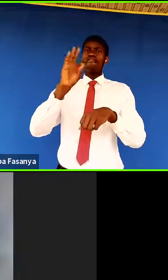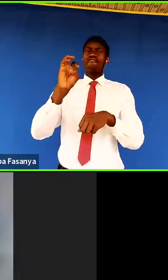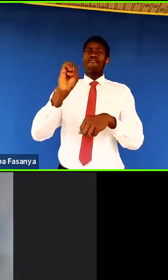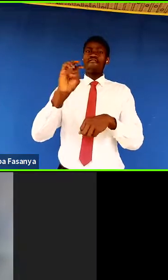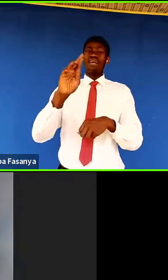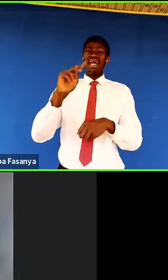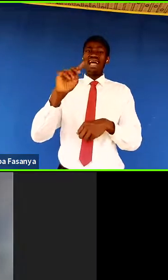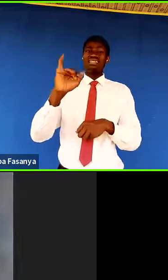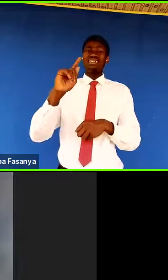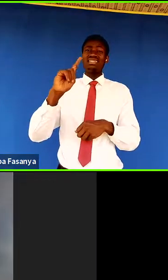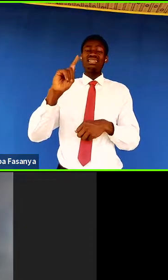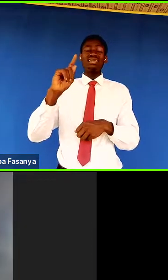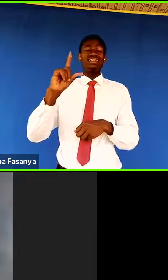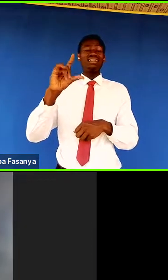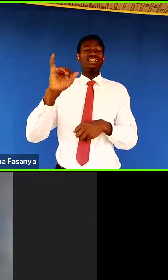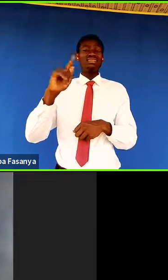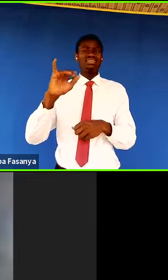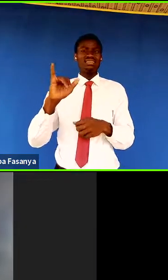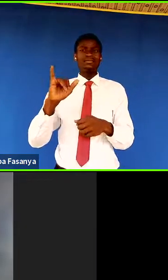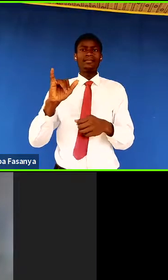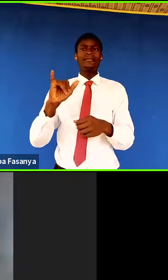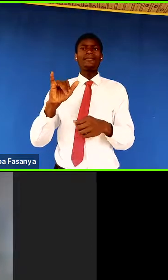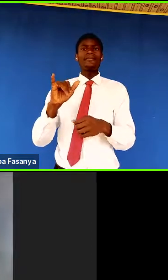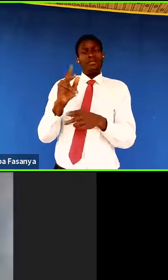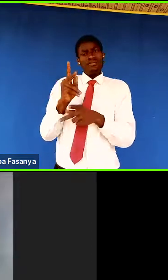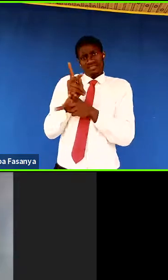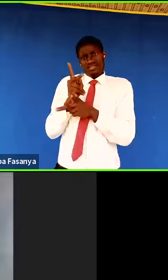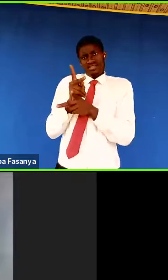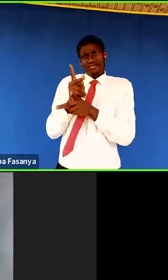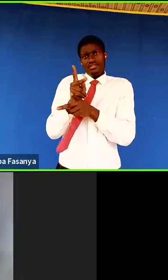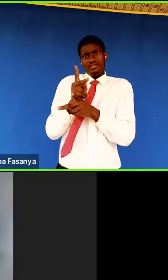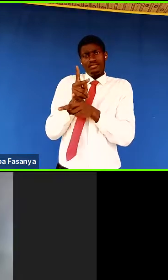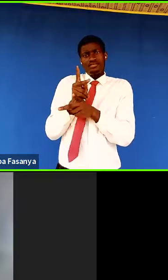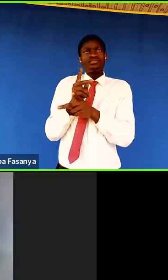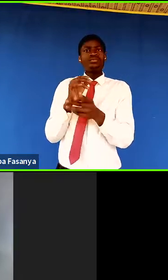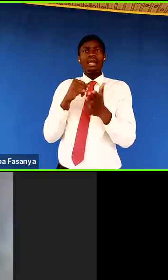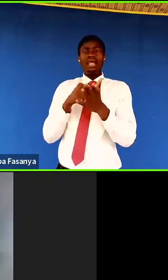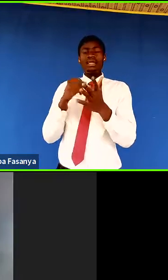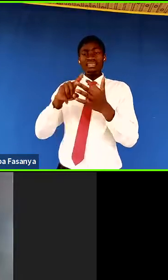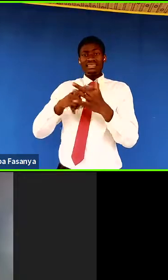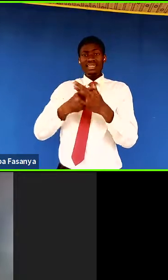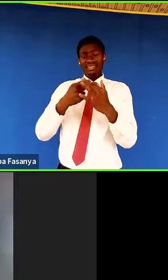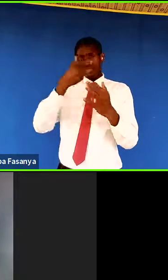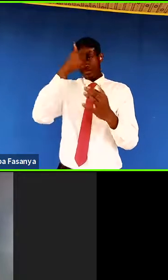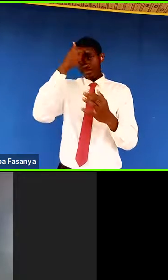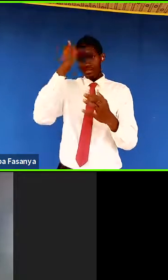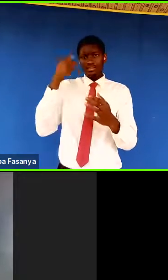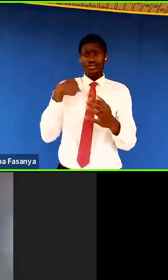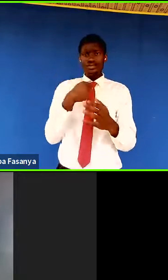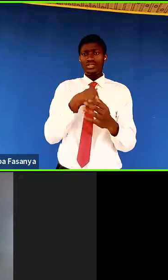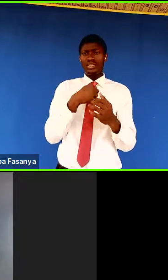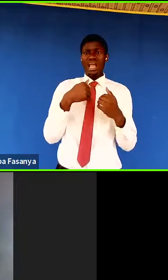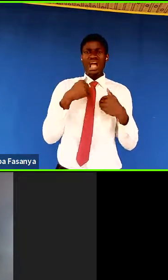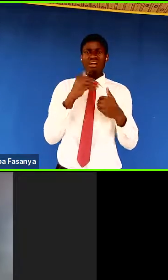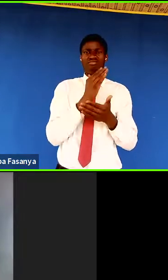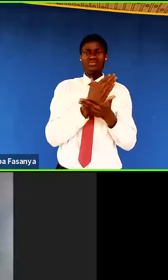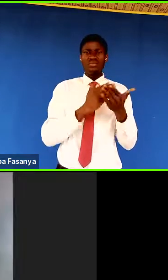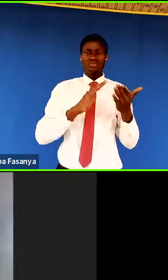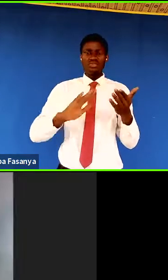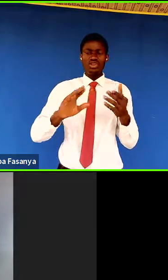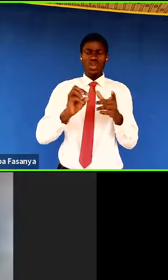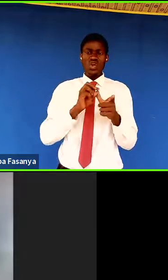Okay. which actually started because you had some children, for instance, or young adults that come with